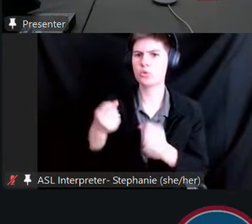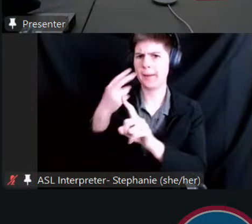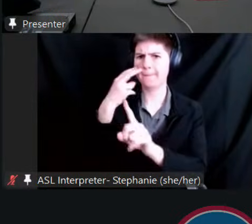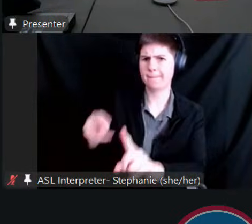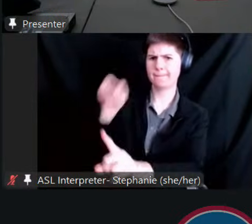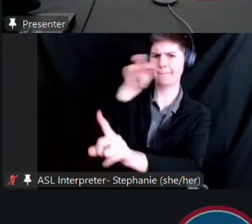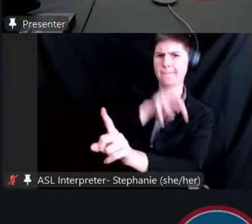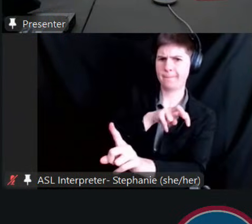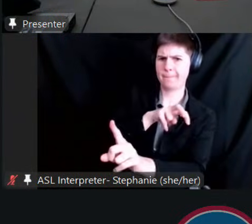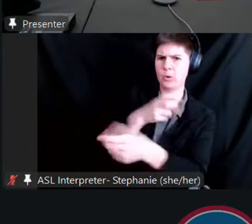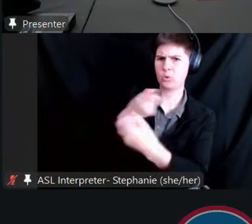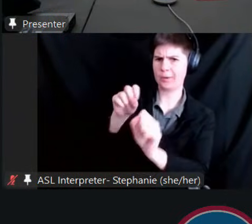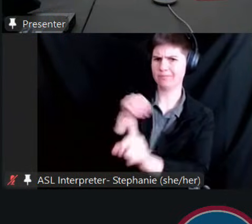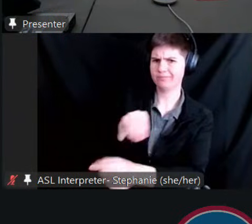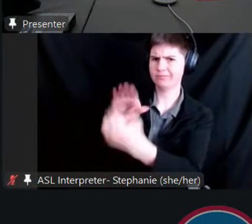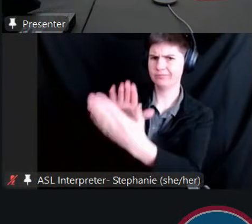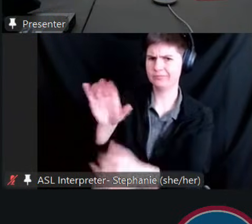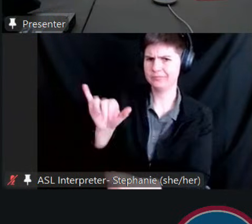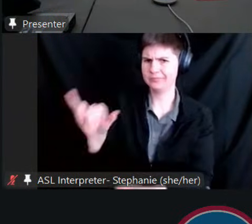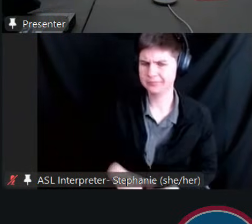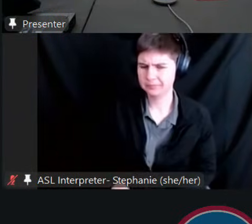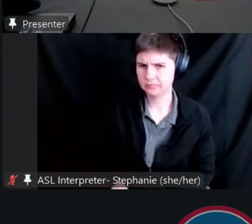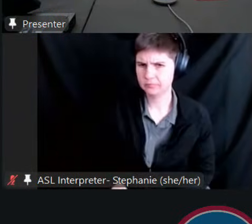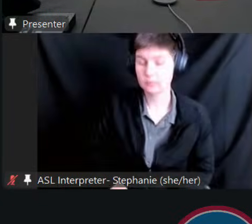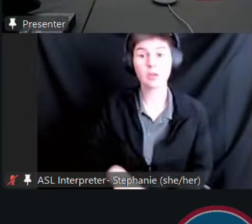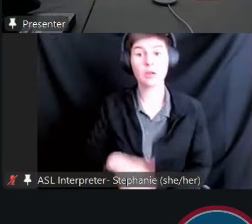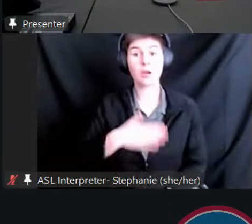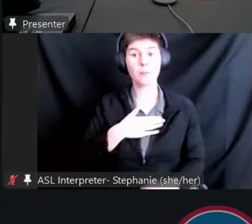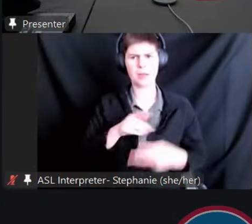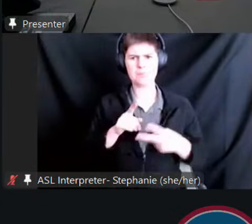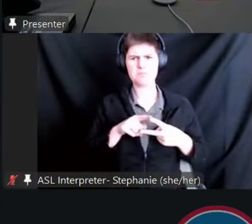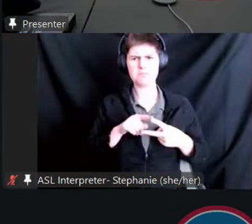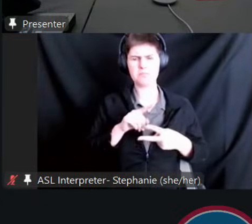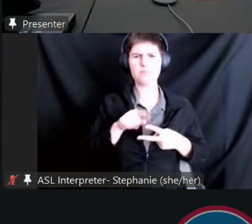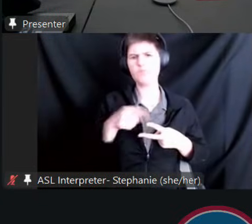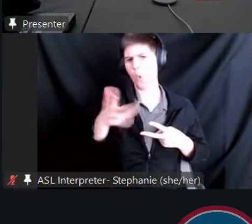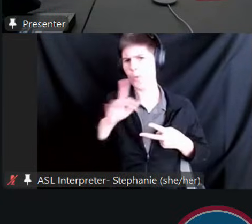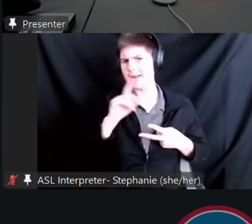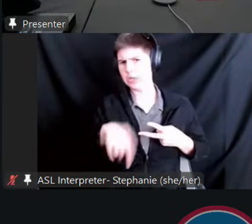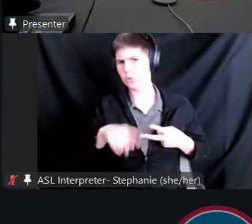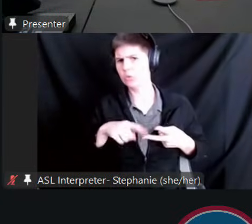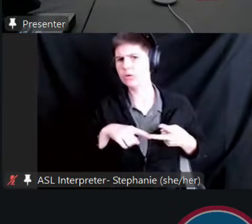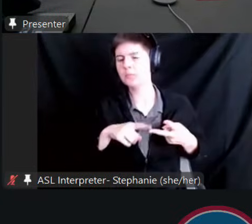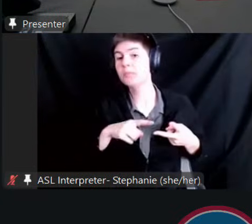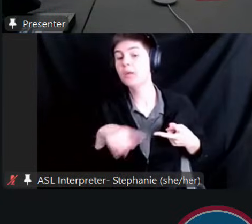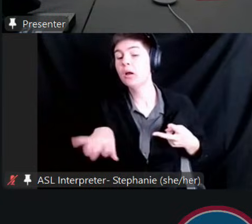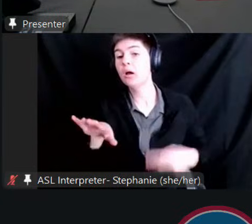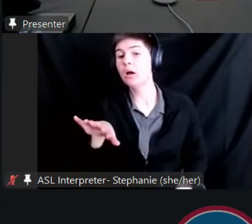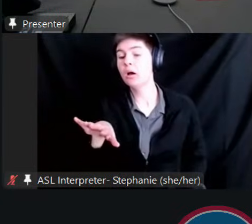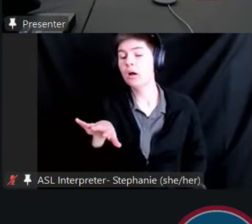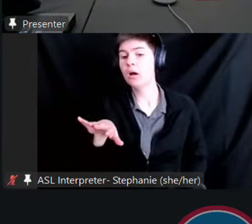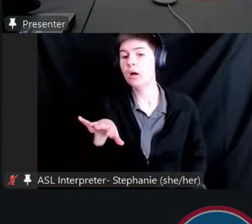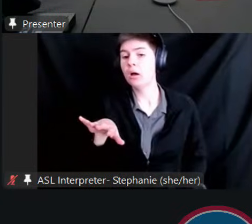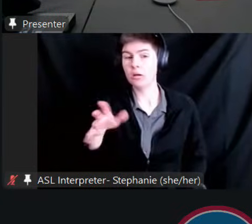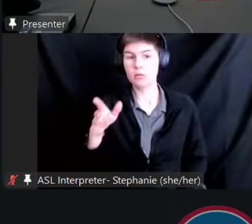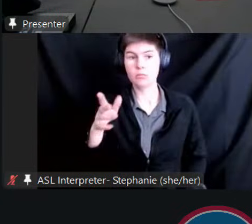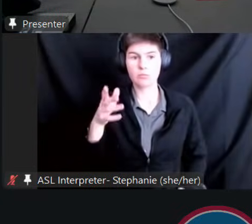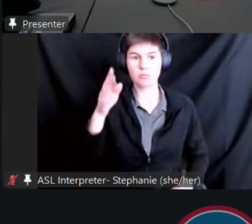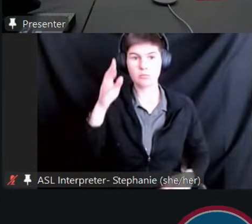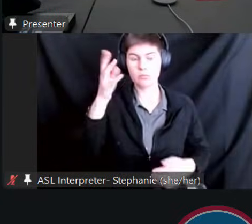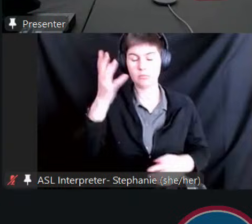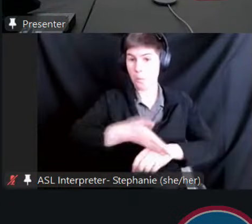you answered my next question, the first part, but when it comes to making up these improvements in the public